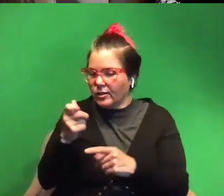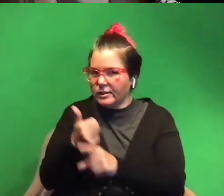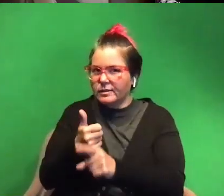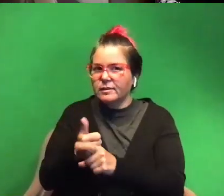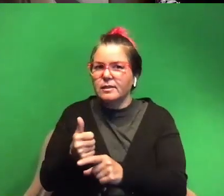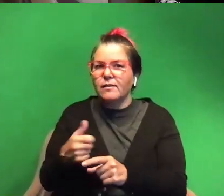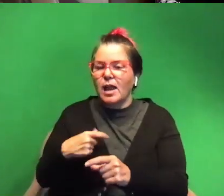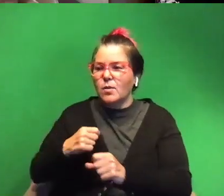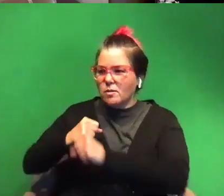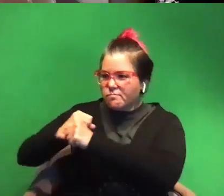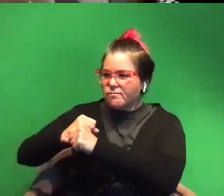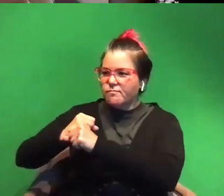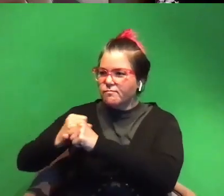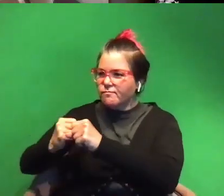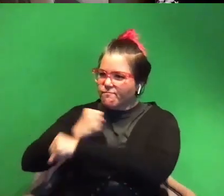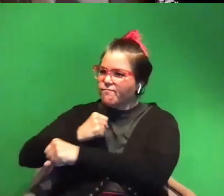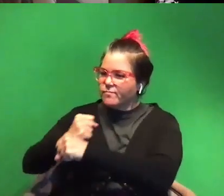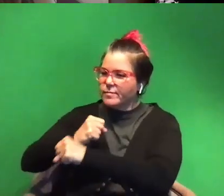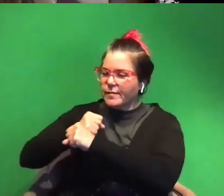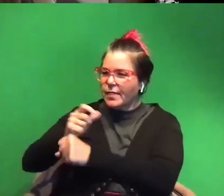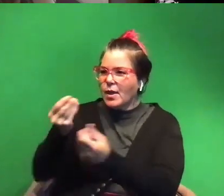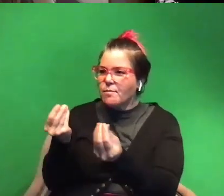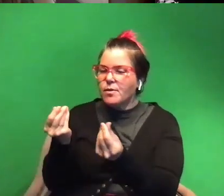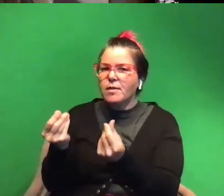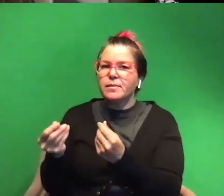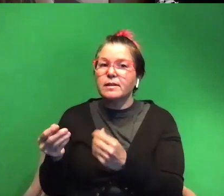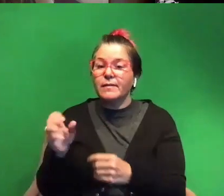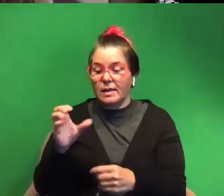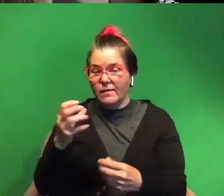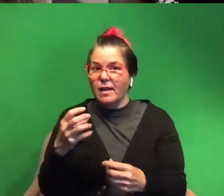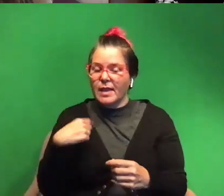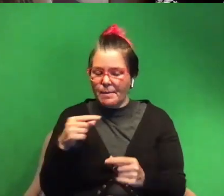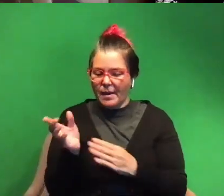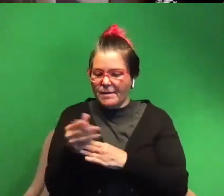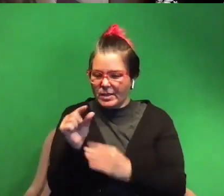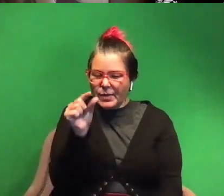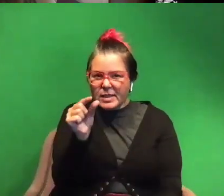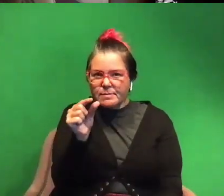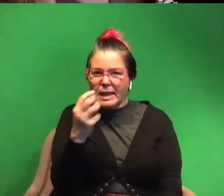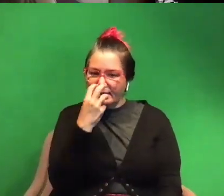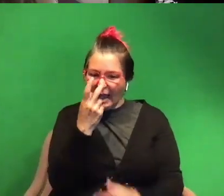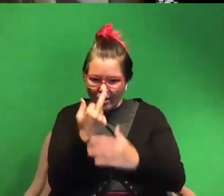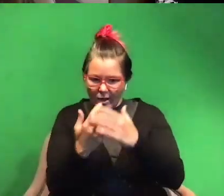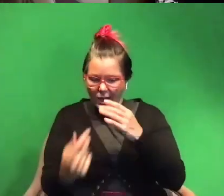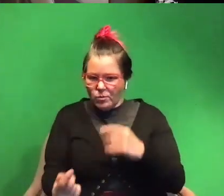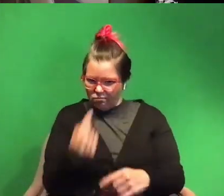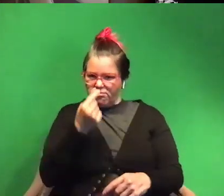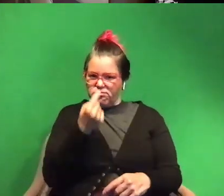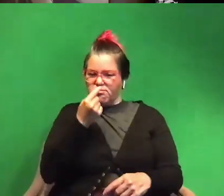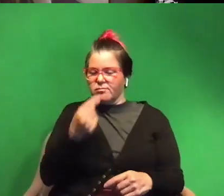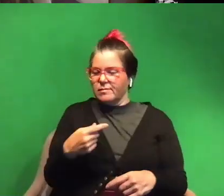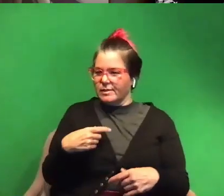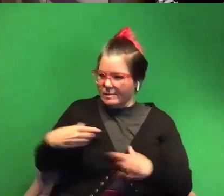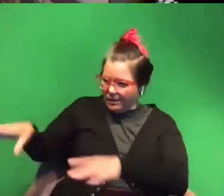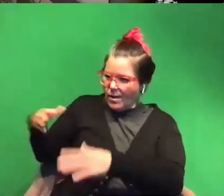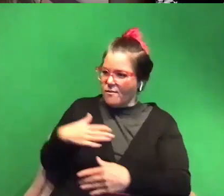violently defend that territory, even from a diver. So if you can think about a fish around this big, kind of coming at you, telling you to get away from its